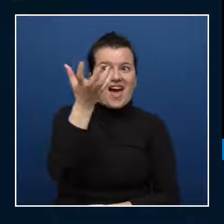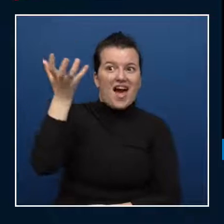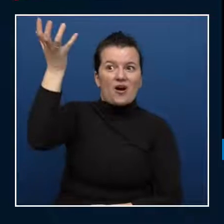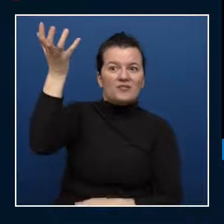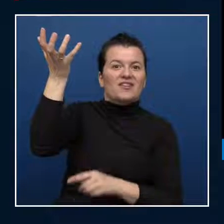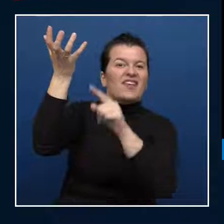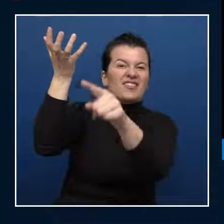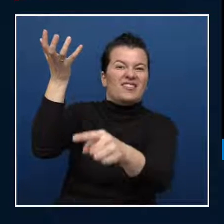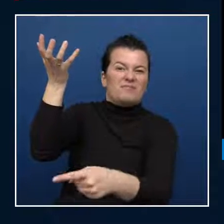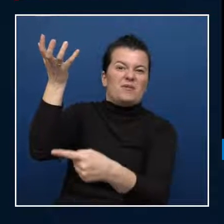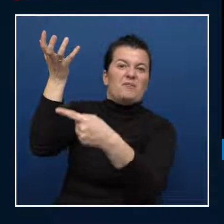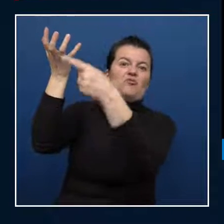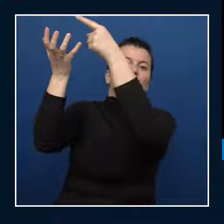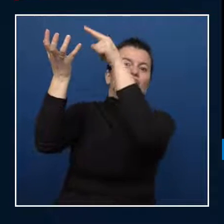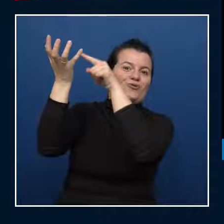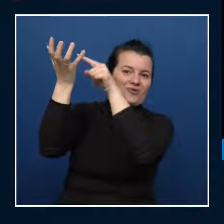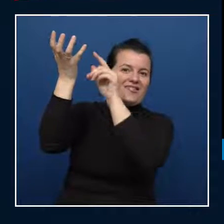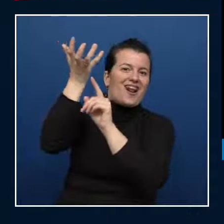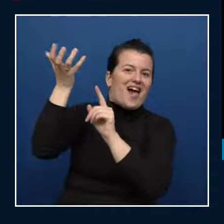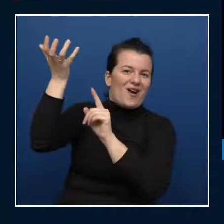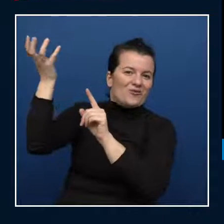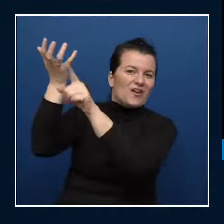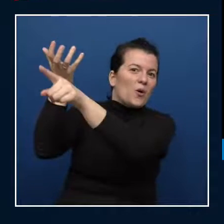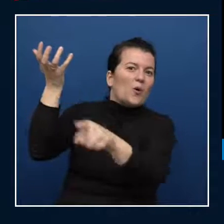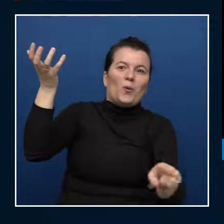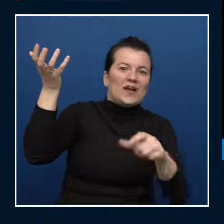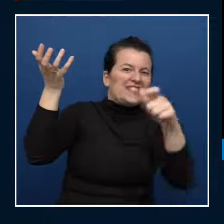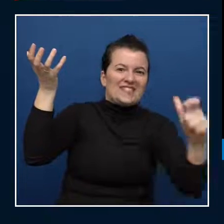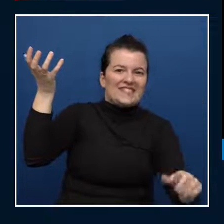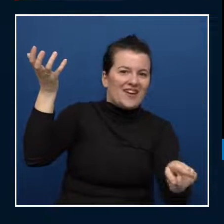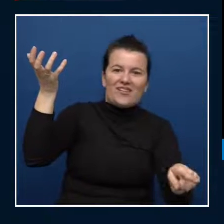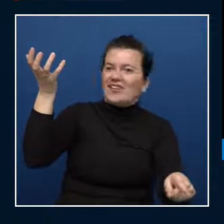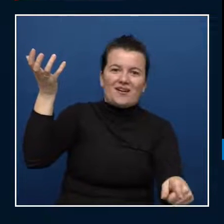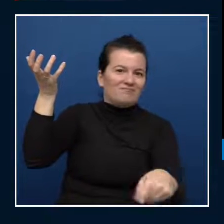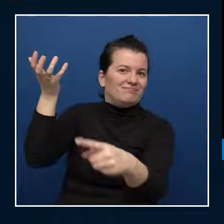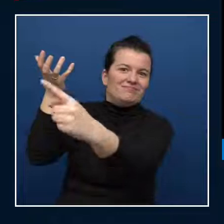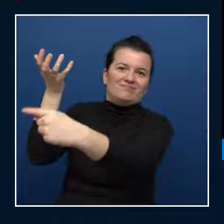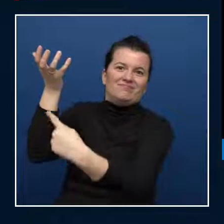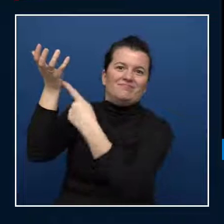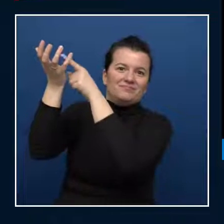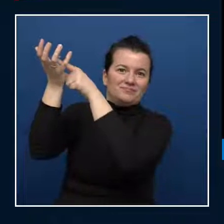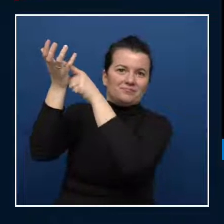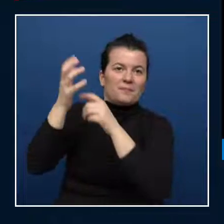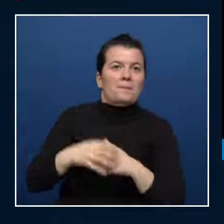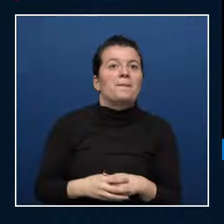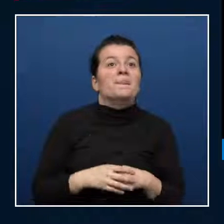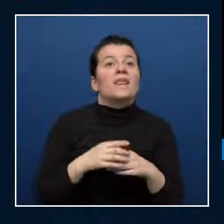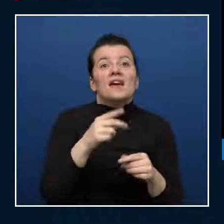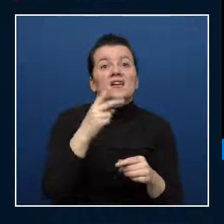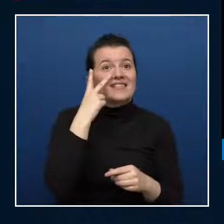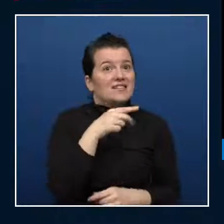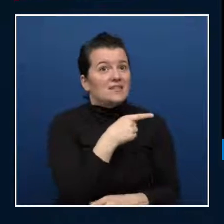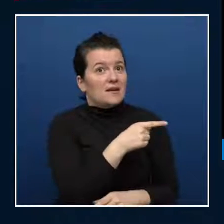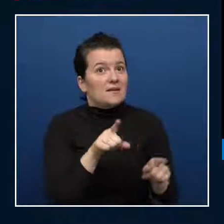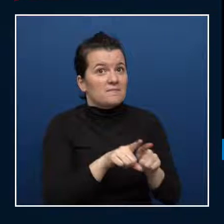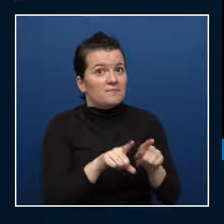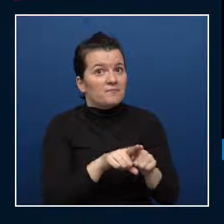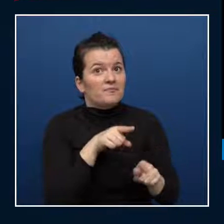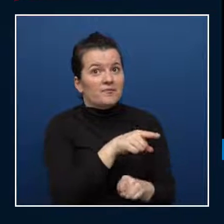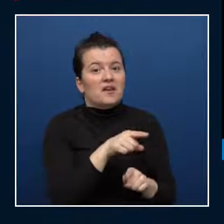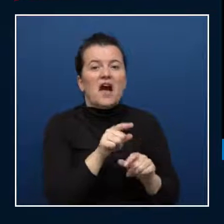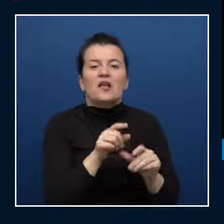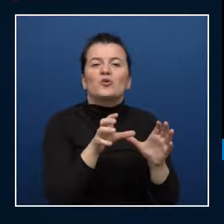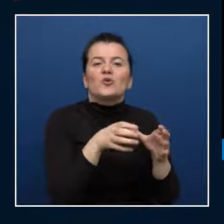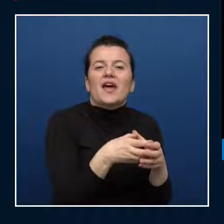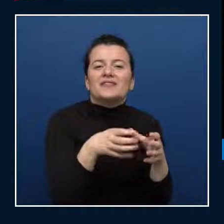well. Now, nested profiles is something that you can have where you can start again to be really granular about how